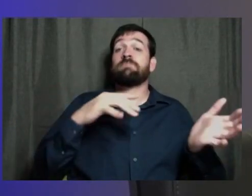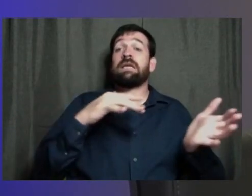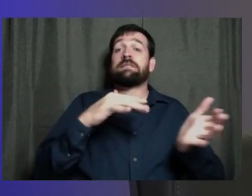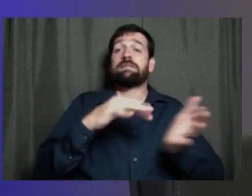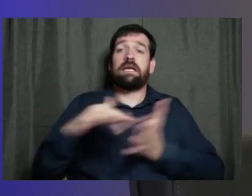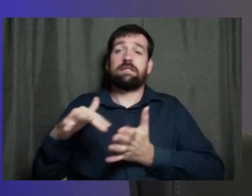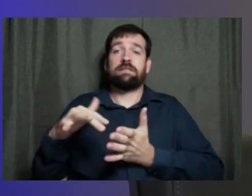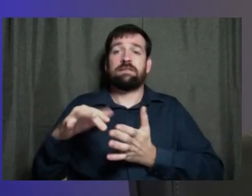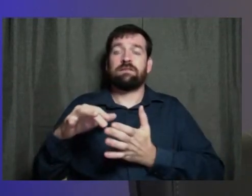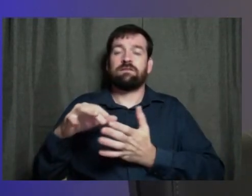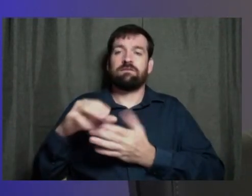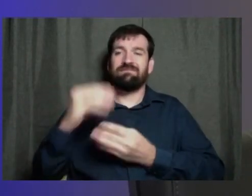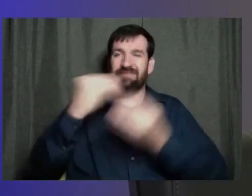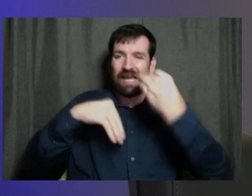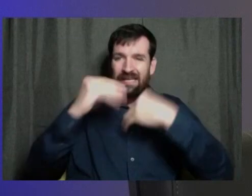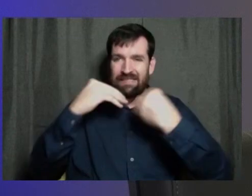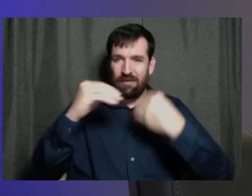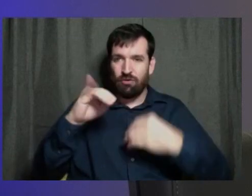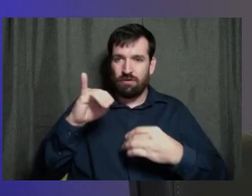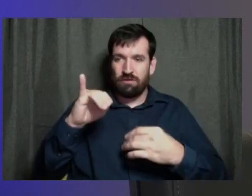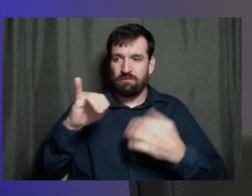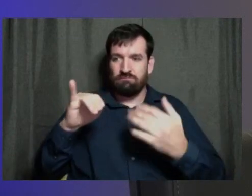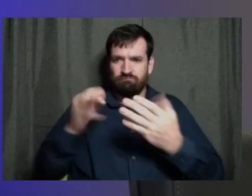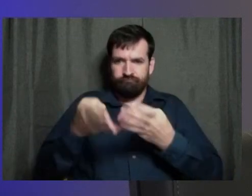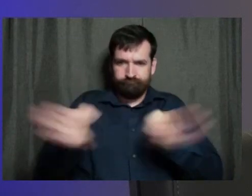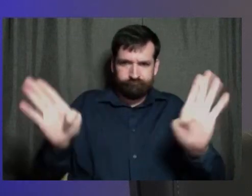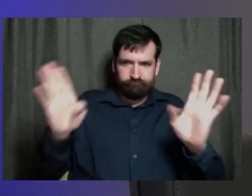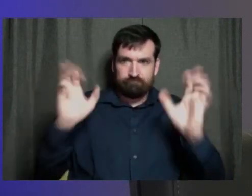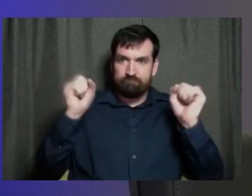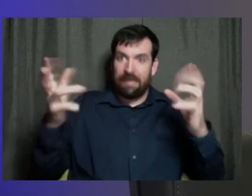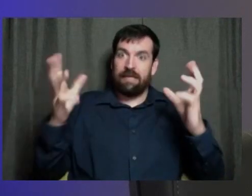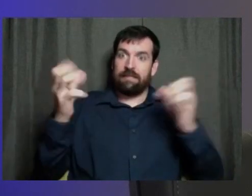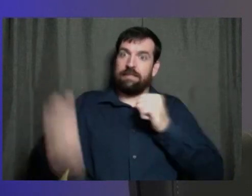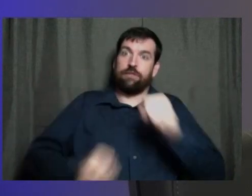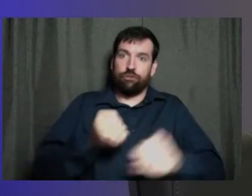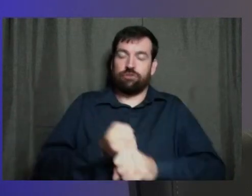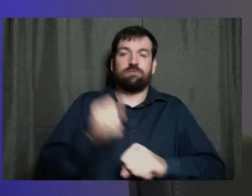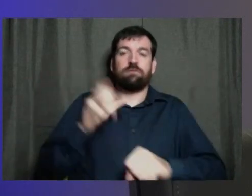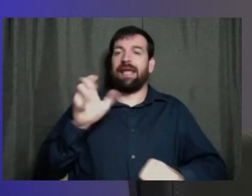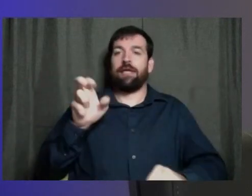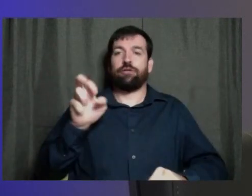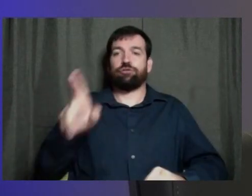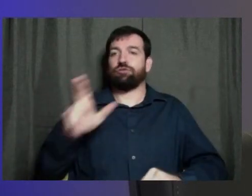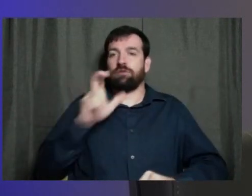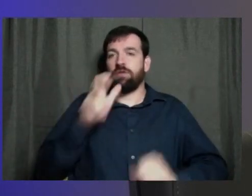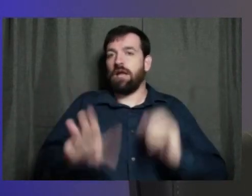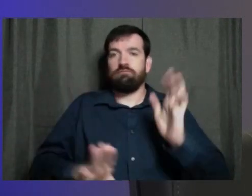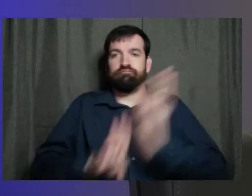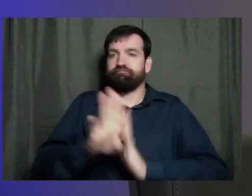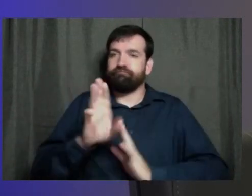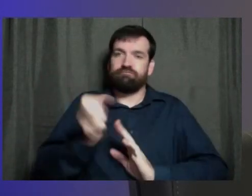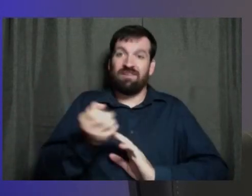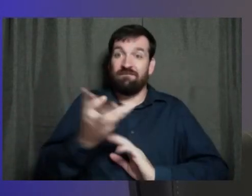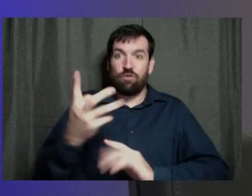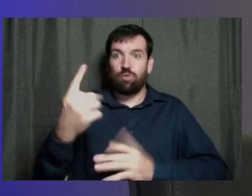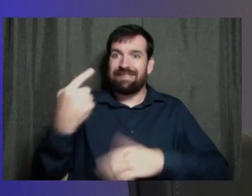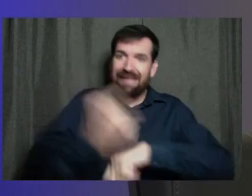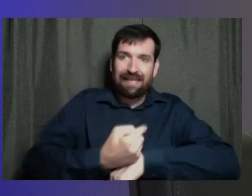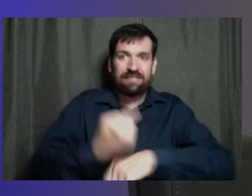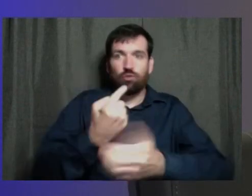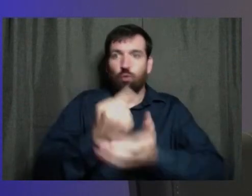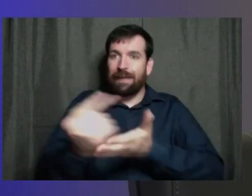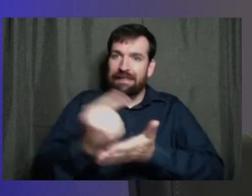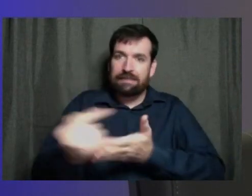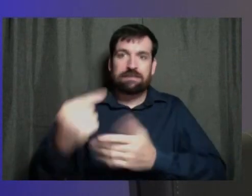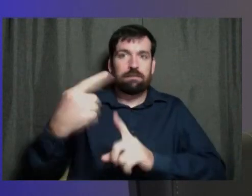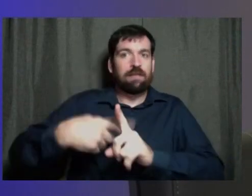dietary intake over populations of time over many years. Cancer doesn't develop over a few days or weeks or even months. It's something that's